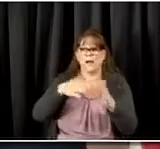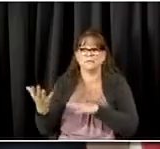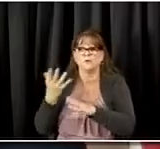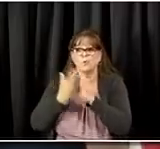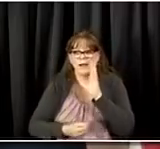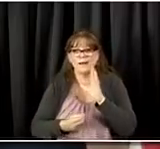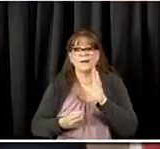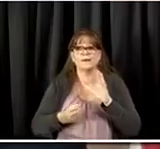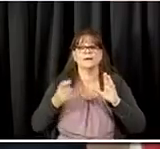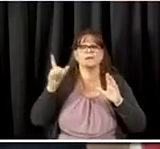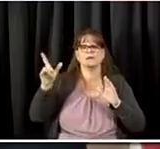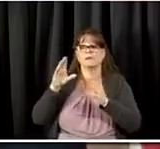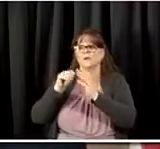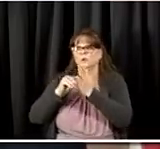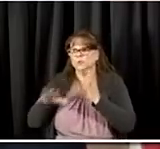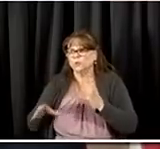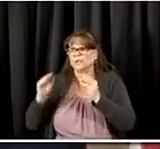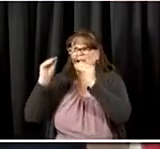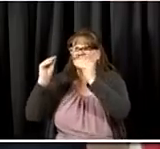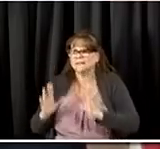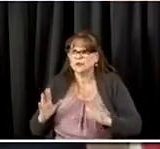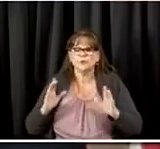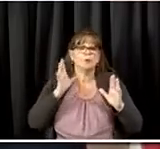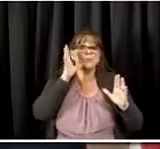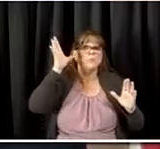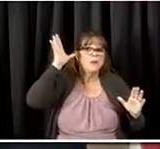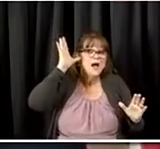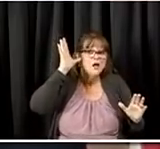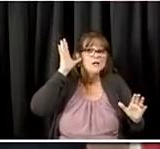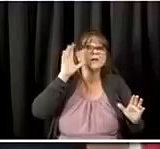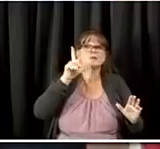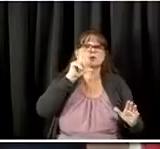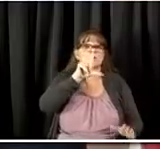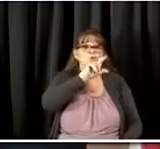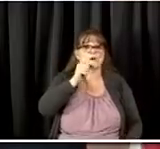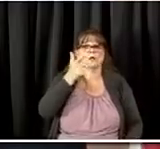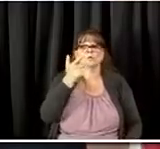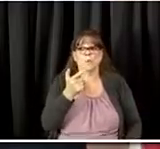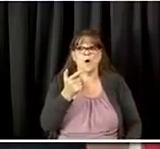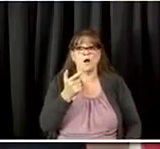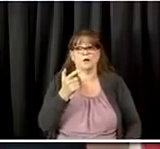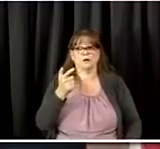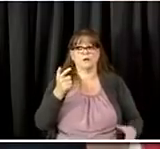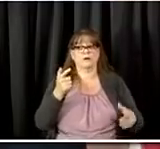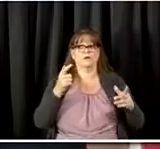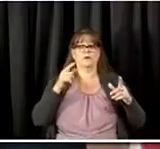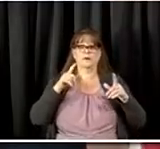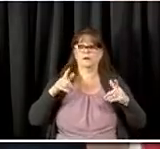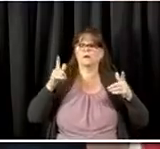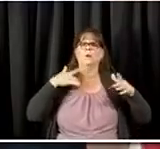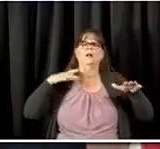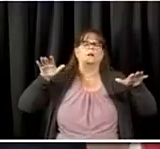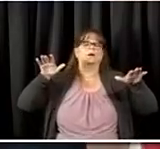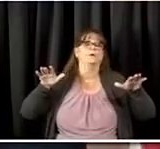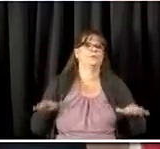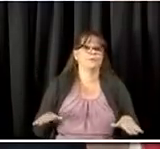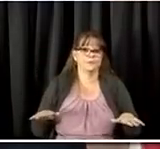parents. We're hopeful that 2021 will provide additional certainty. As we head into holiday weekend, I want to